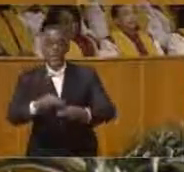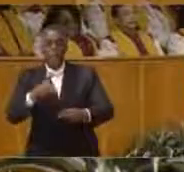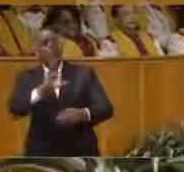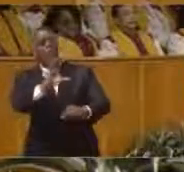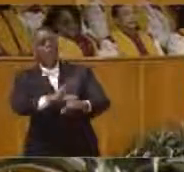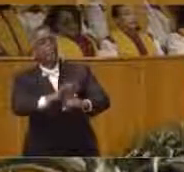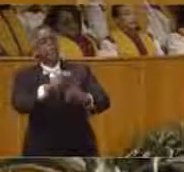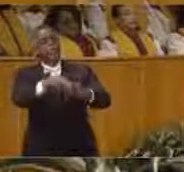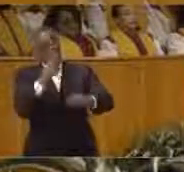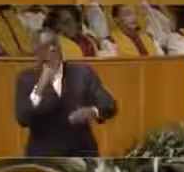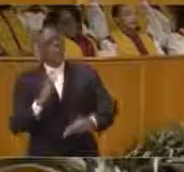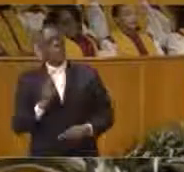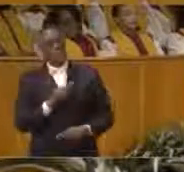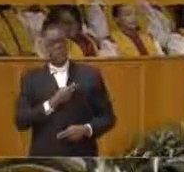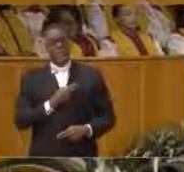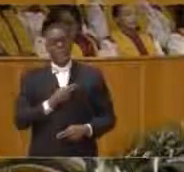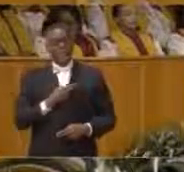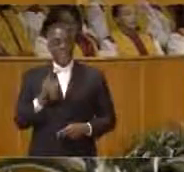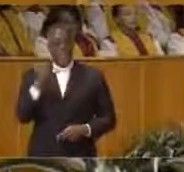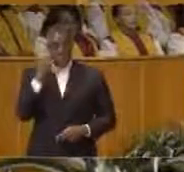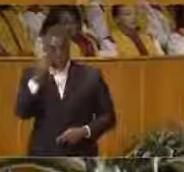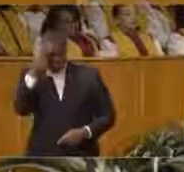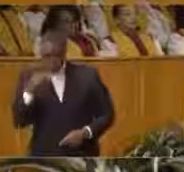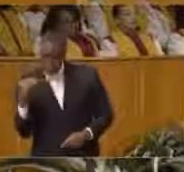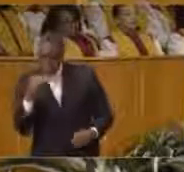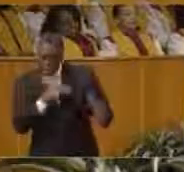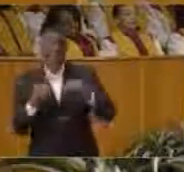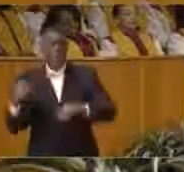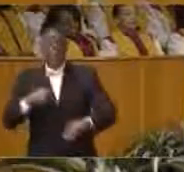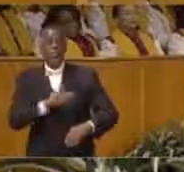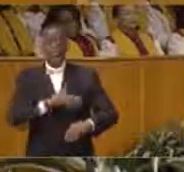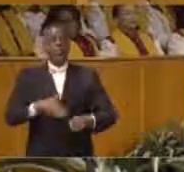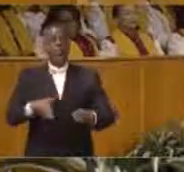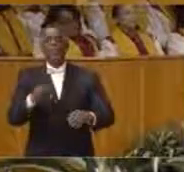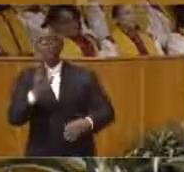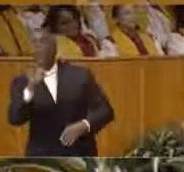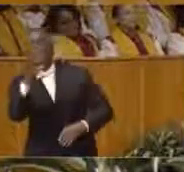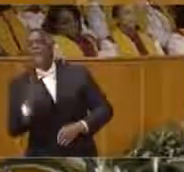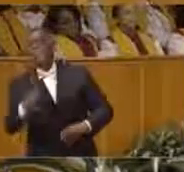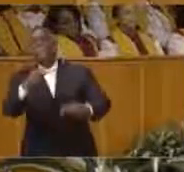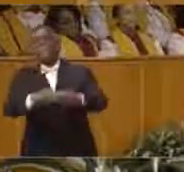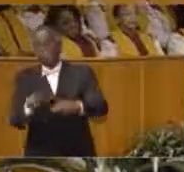you went to. And in case we thought you were lying, we asked you the pastor's